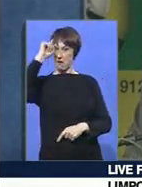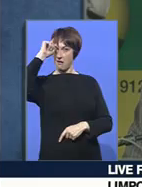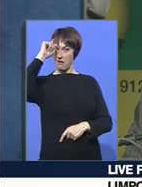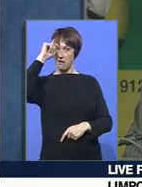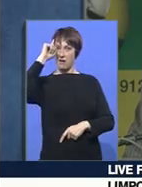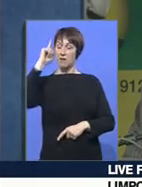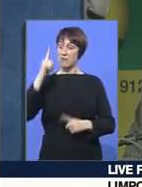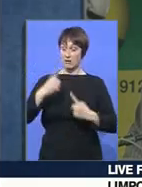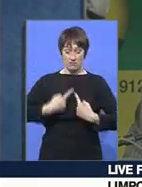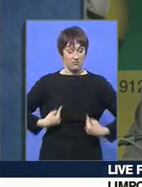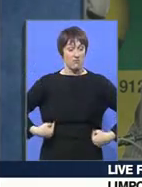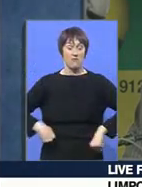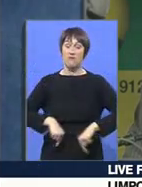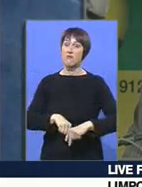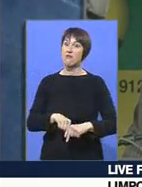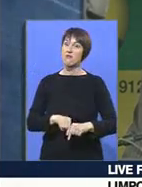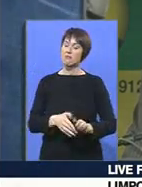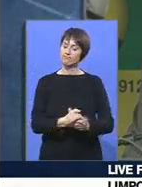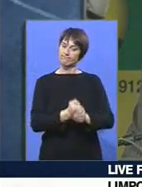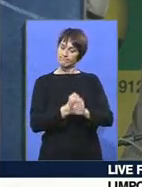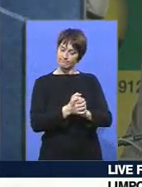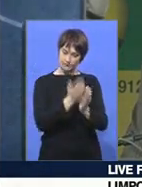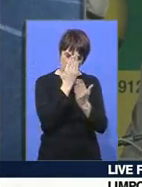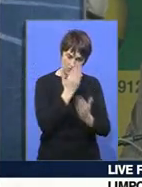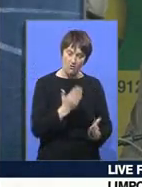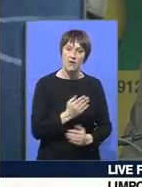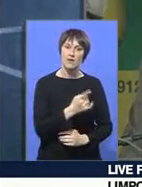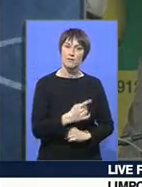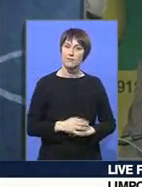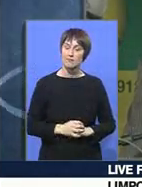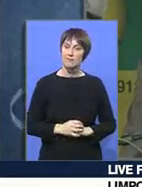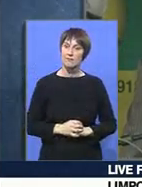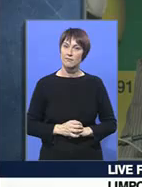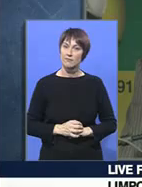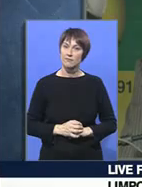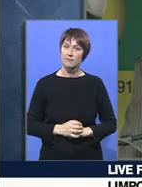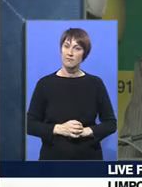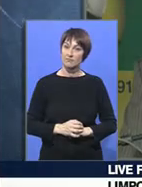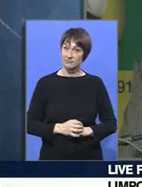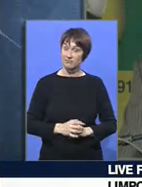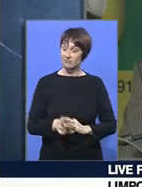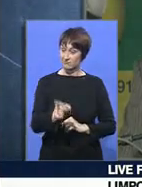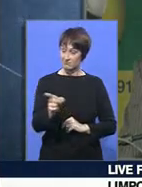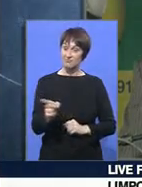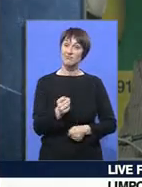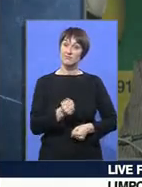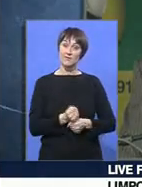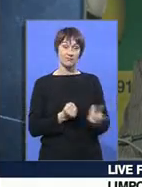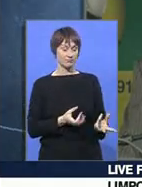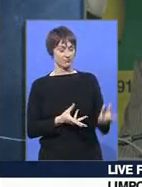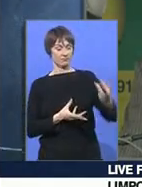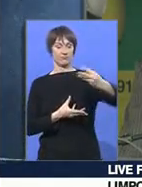They entombed him alive. You are making him part of our